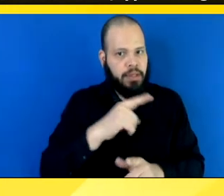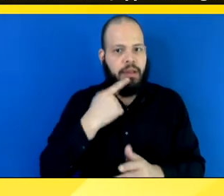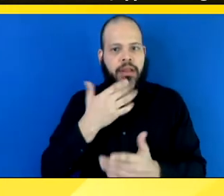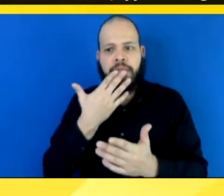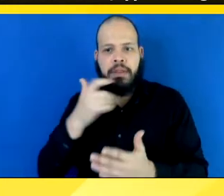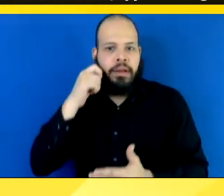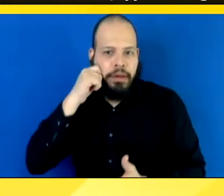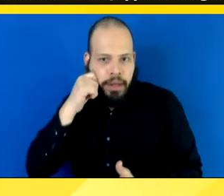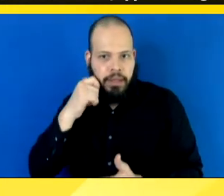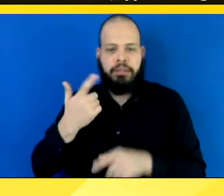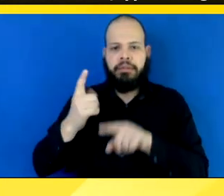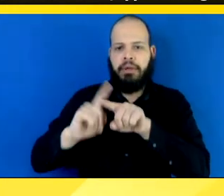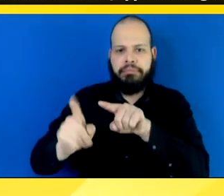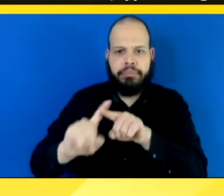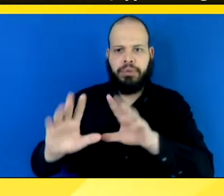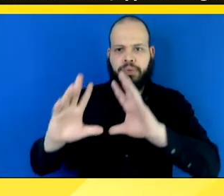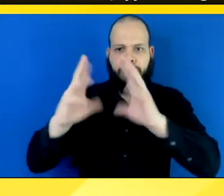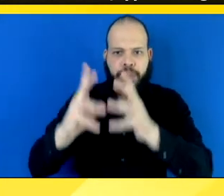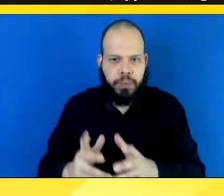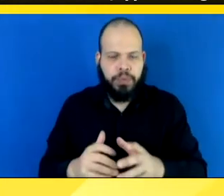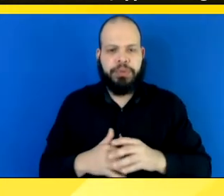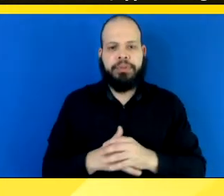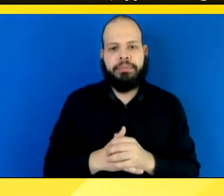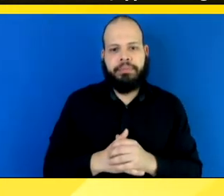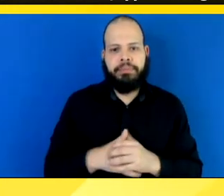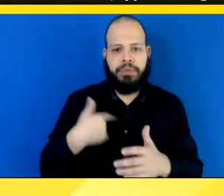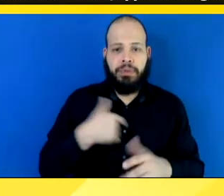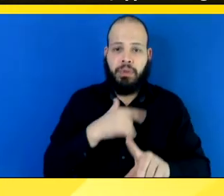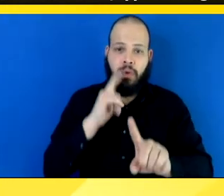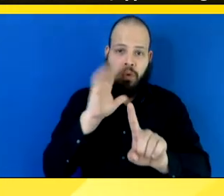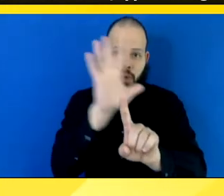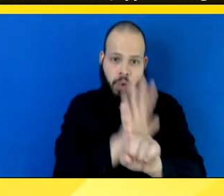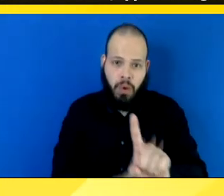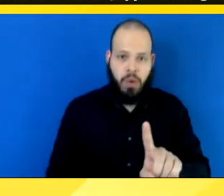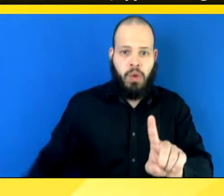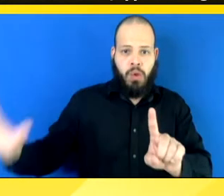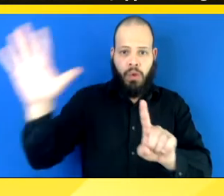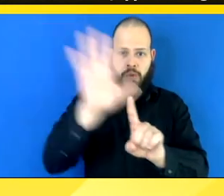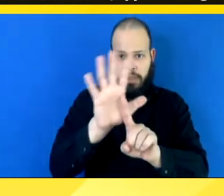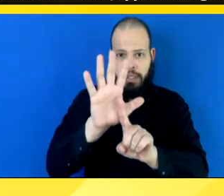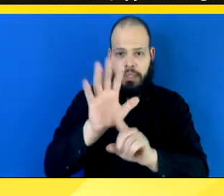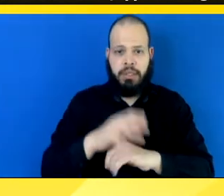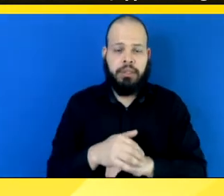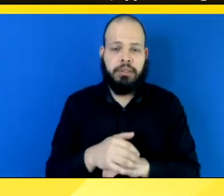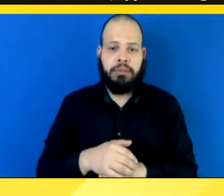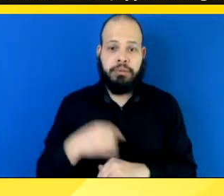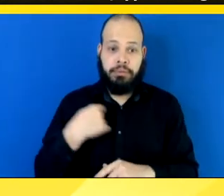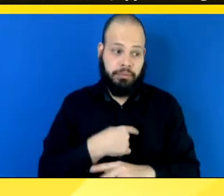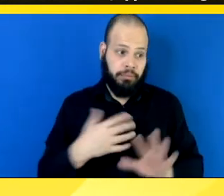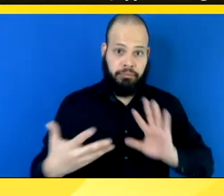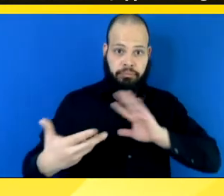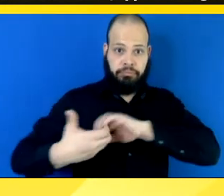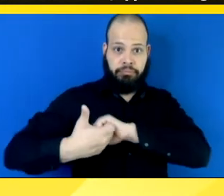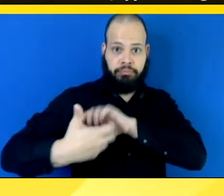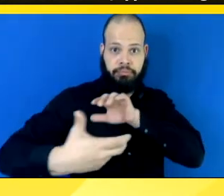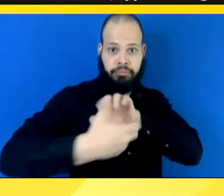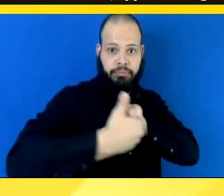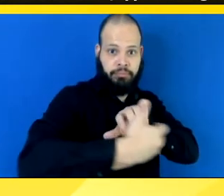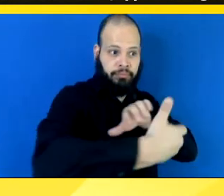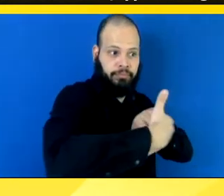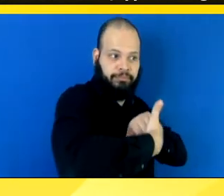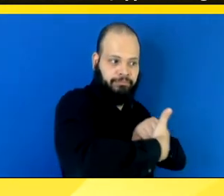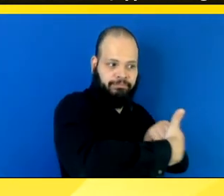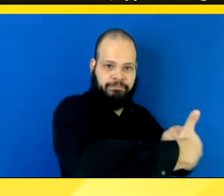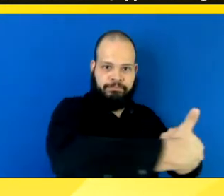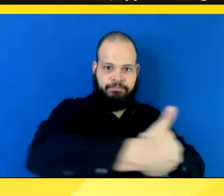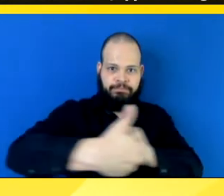nation pulling for you, the best of our 6,000, to pull this piece together and win, because